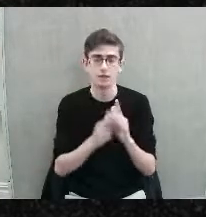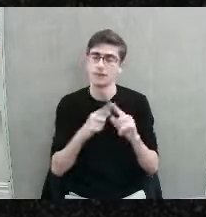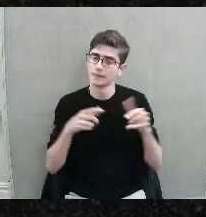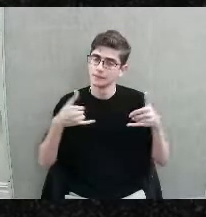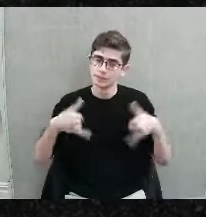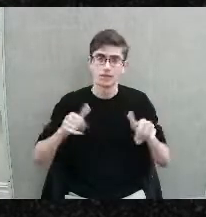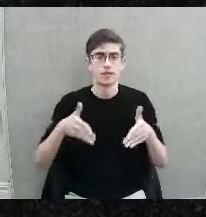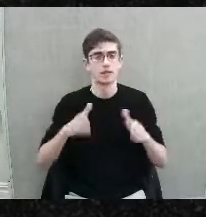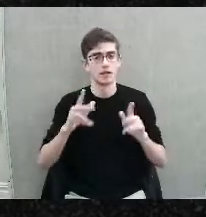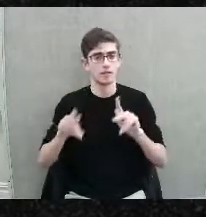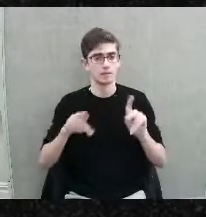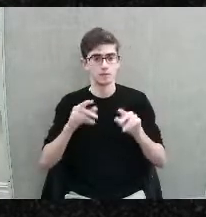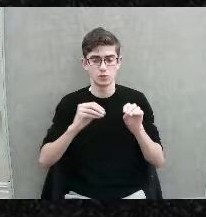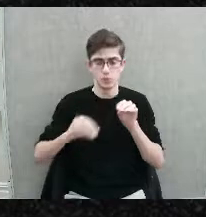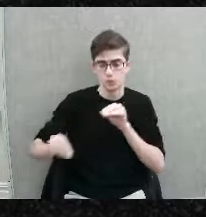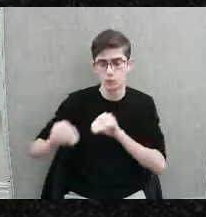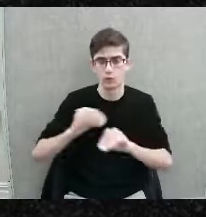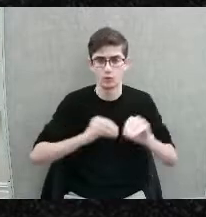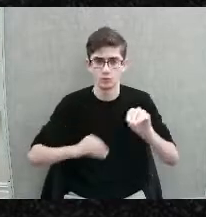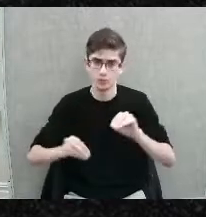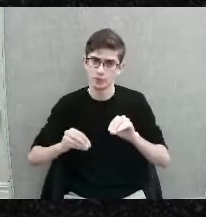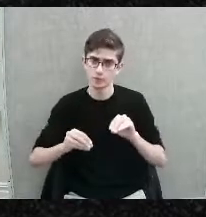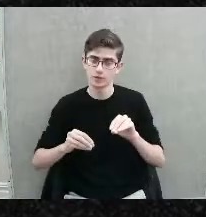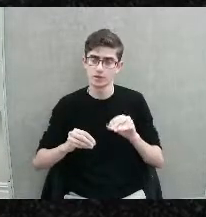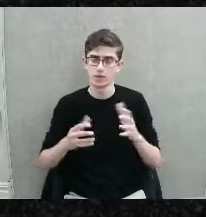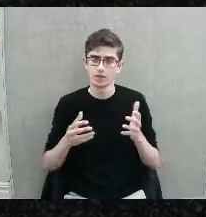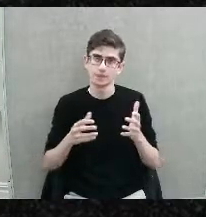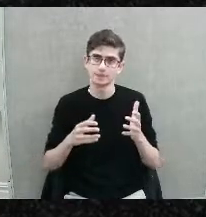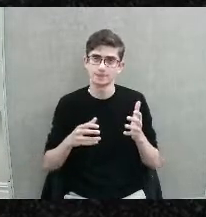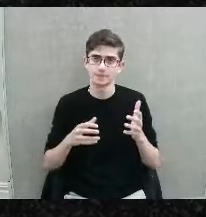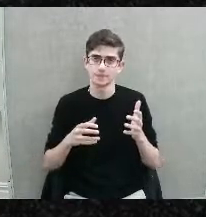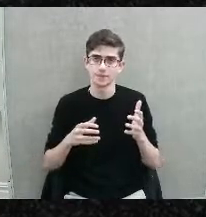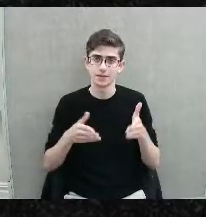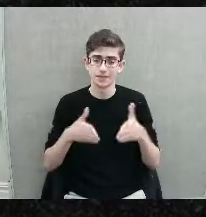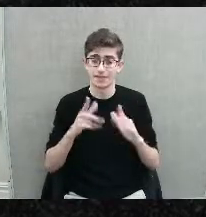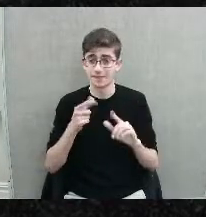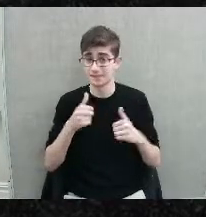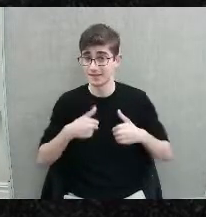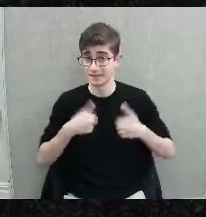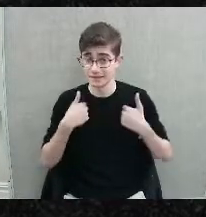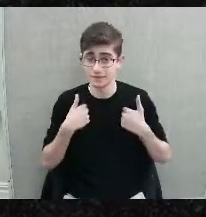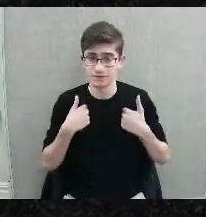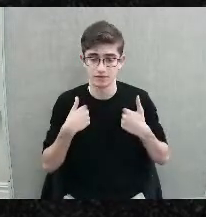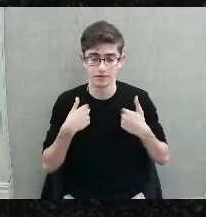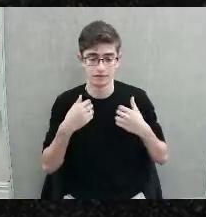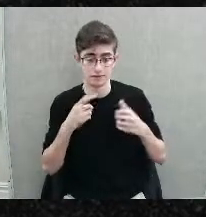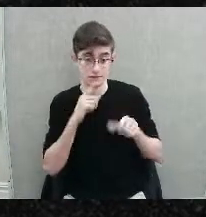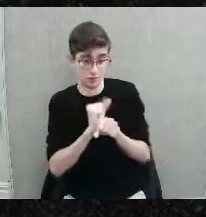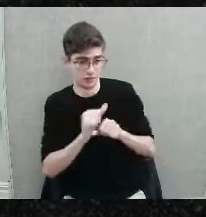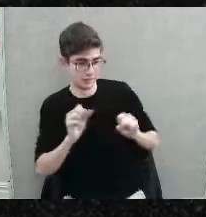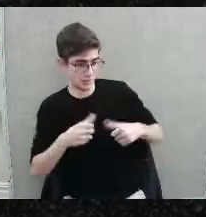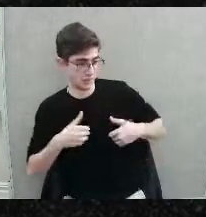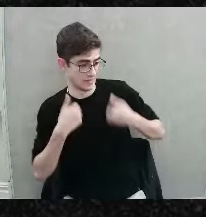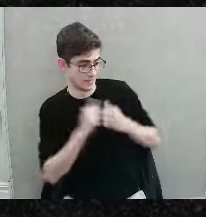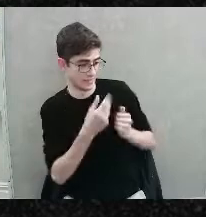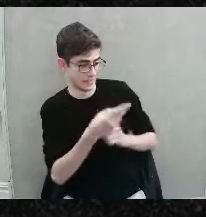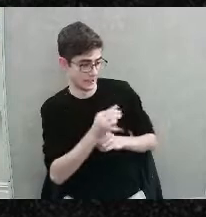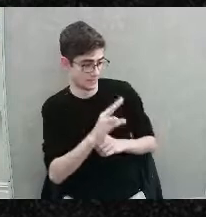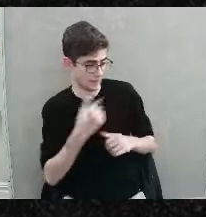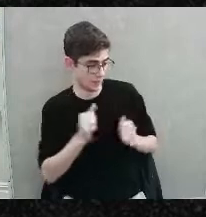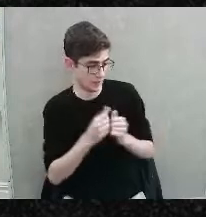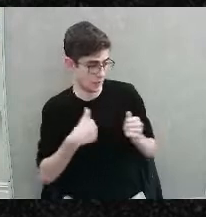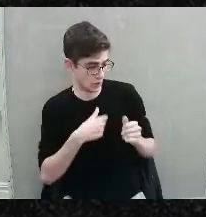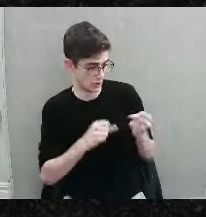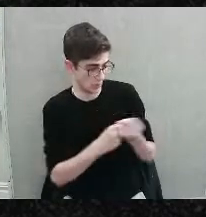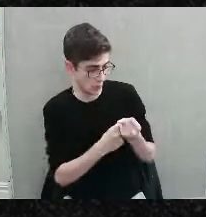to move in ways that would both allow them to live, literally live with HIV, live in the face of COVID, live